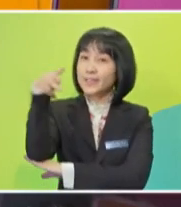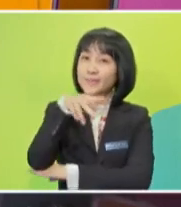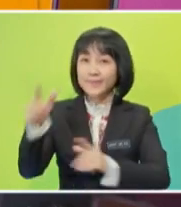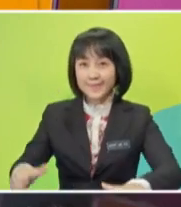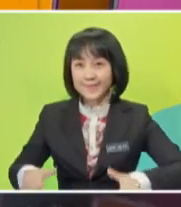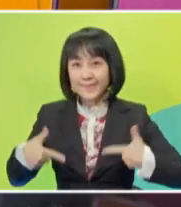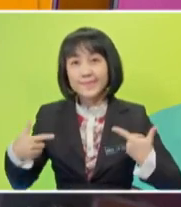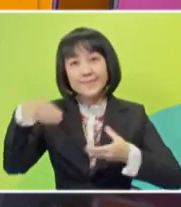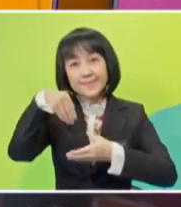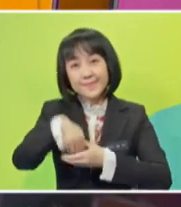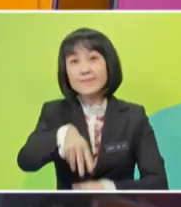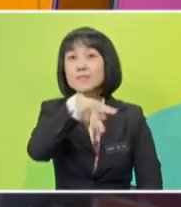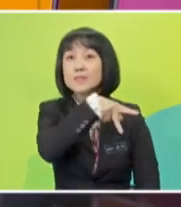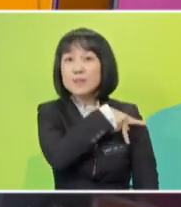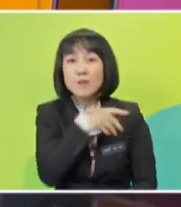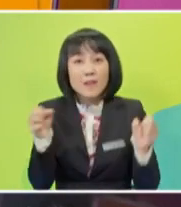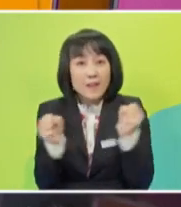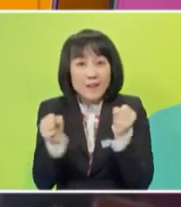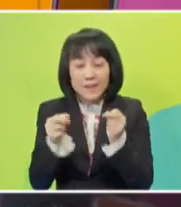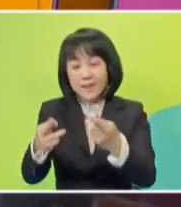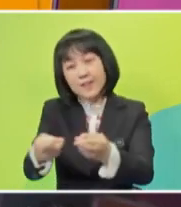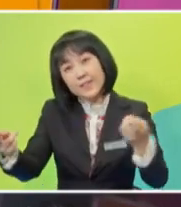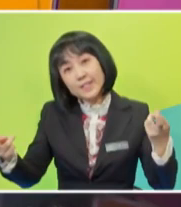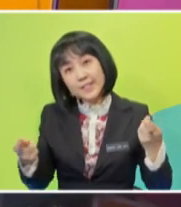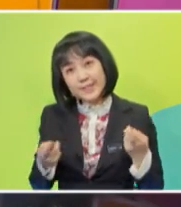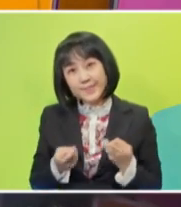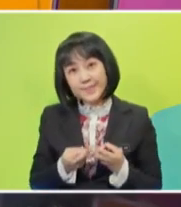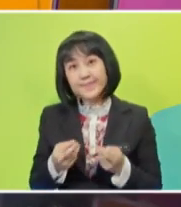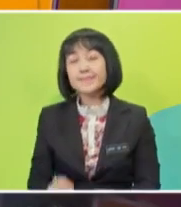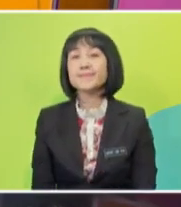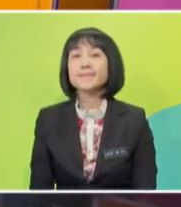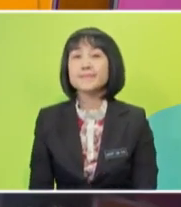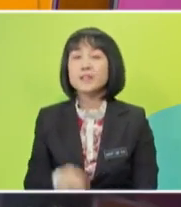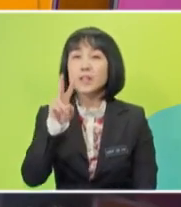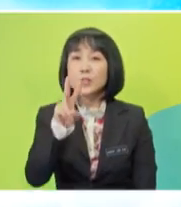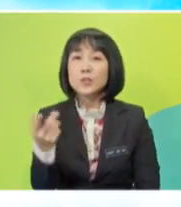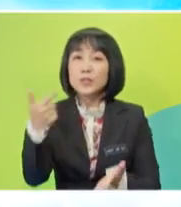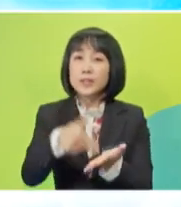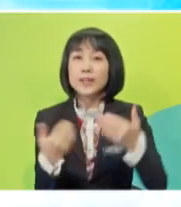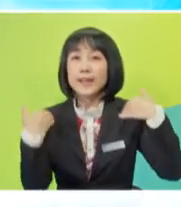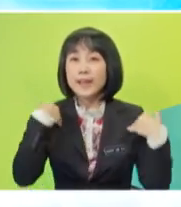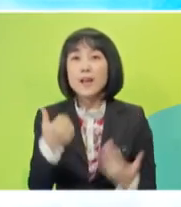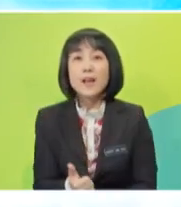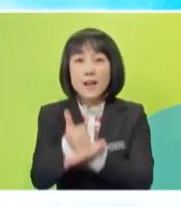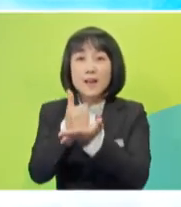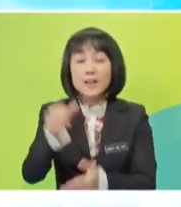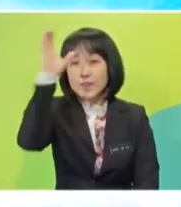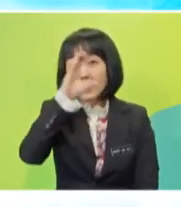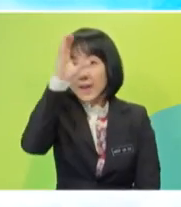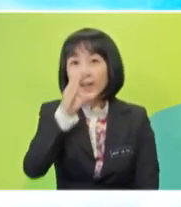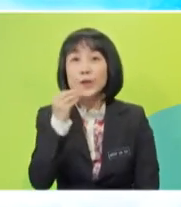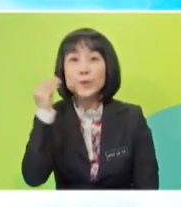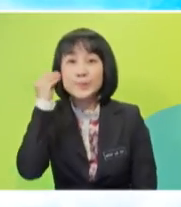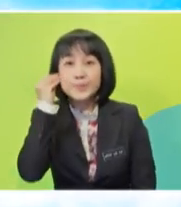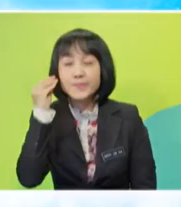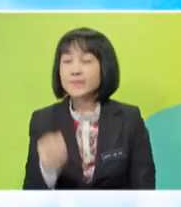the polar region. Okay, we still have two more animals. Okay, help them find their homes, okay? Mm-hmm. Okay, the